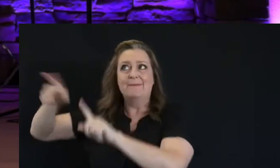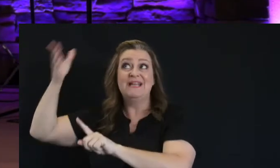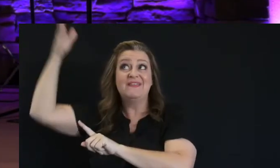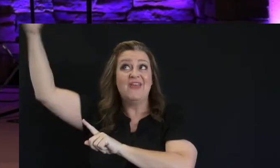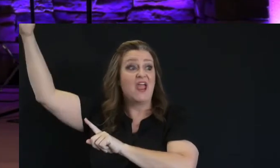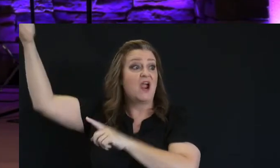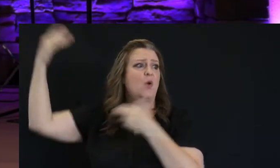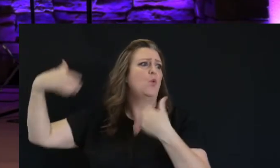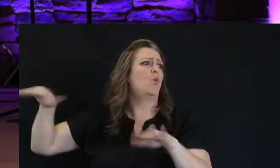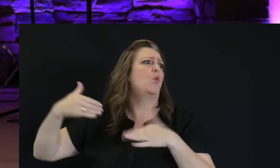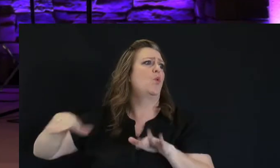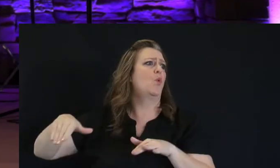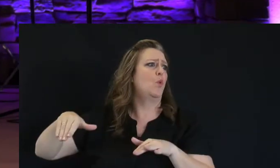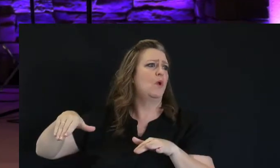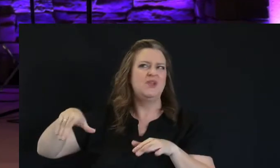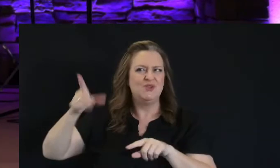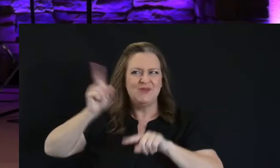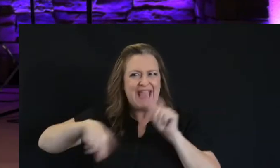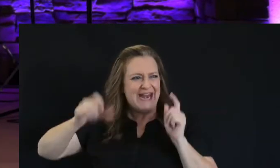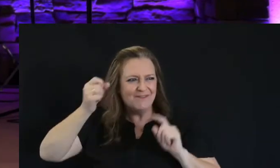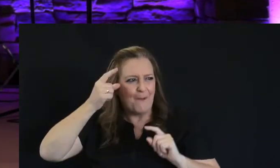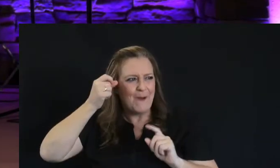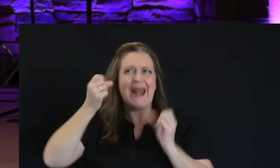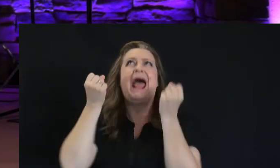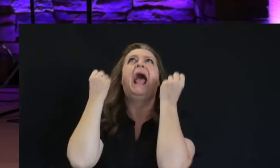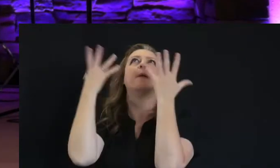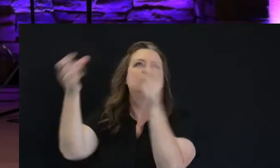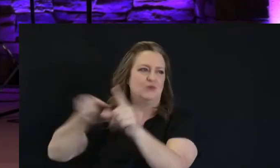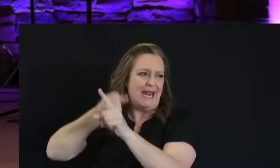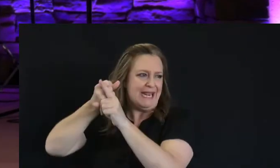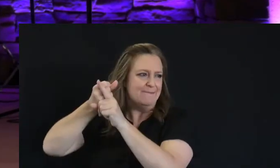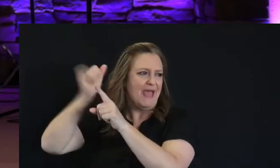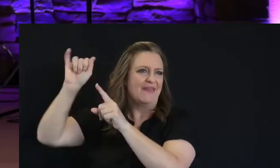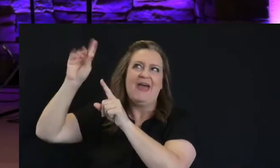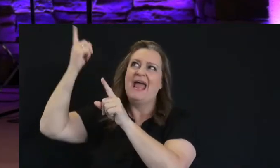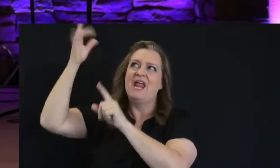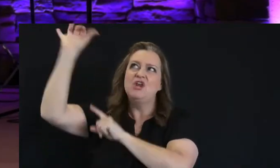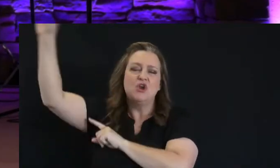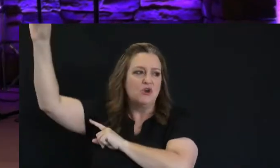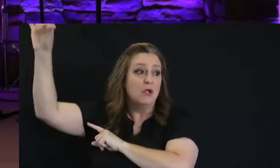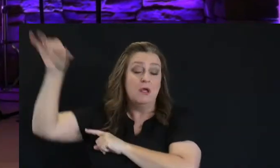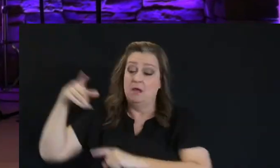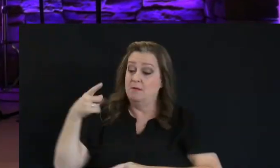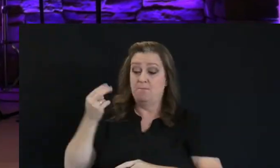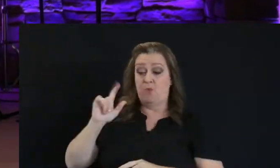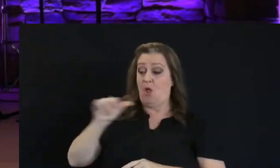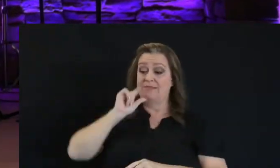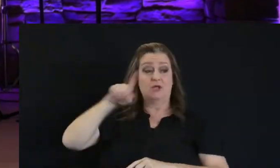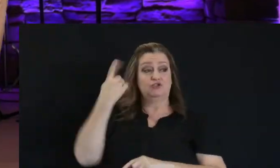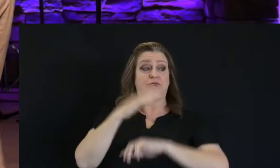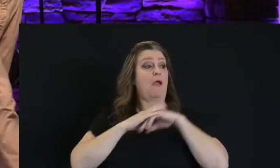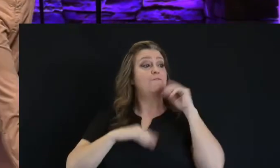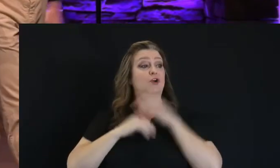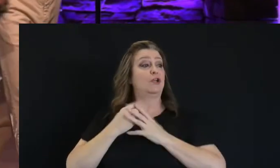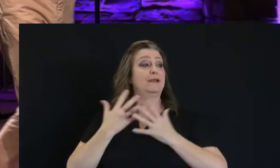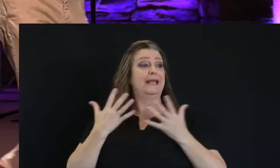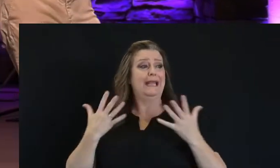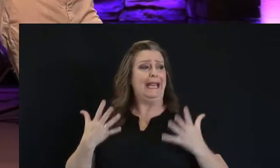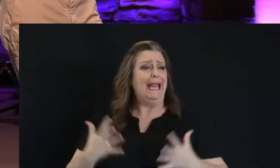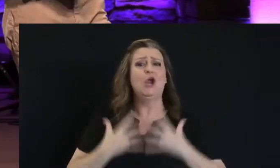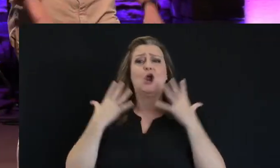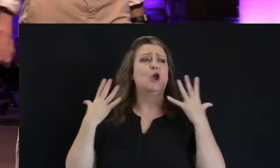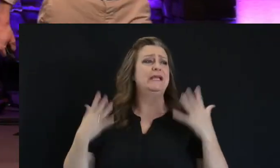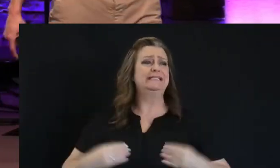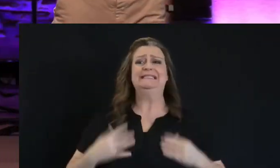on a scale that your mind can scarcely comprehend. So in our passage today, Paul isn't just comforted and encouraged and overflowing and his